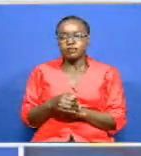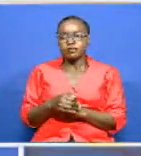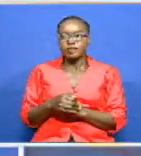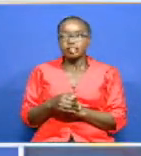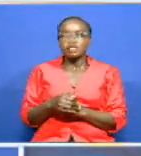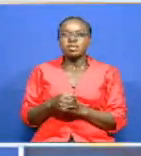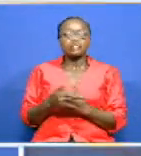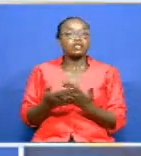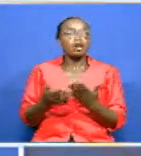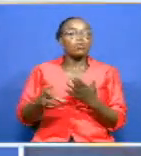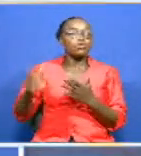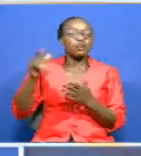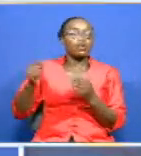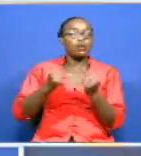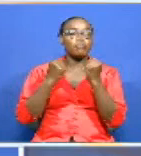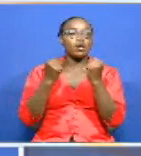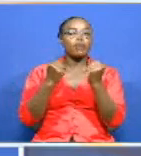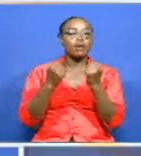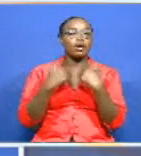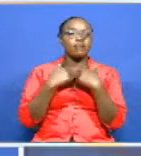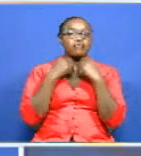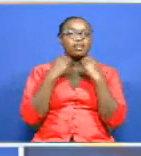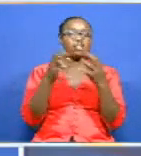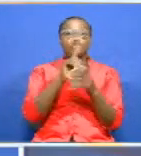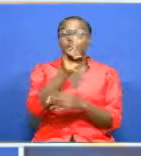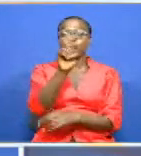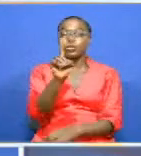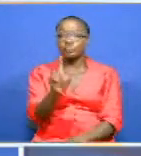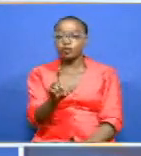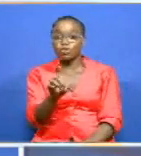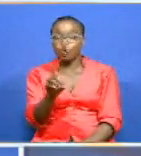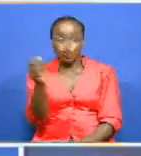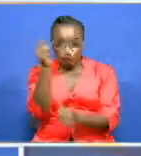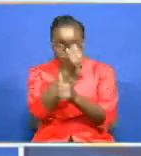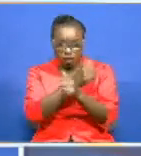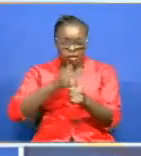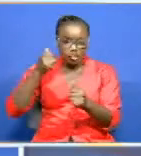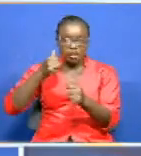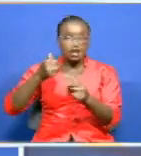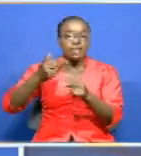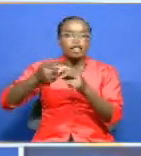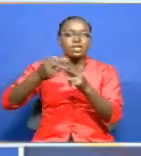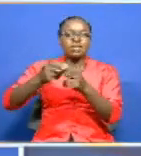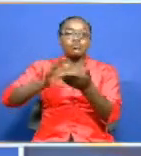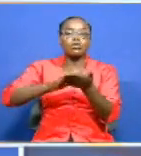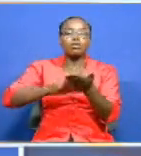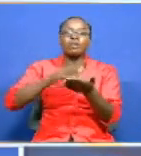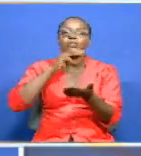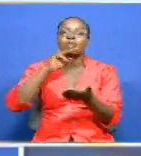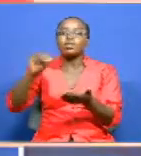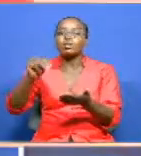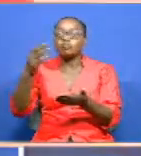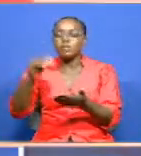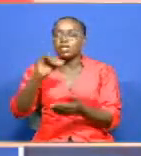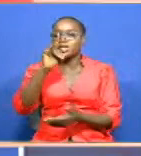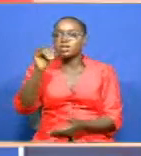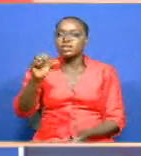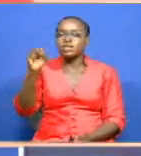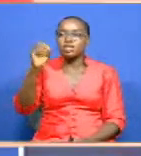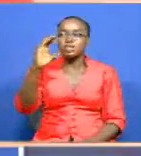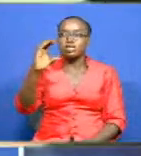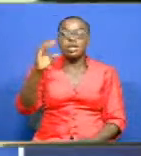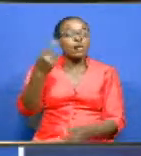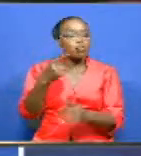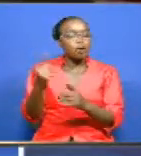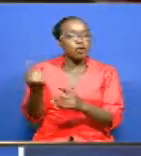residual legal power to question or reject the names recommended to him by JSC, but to appoint